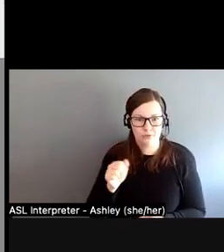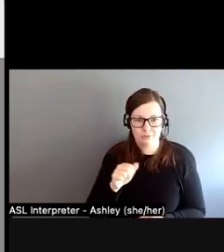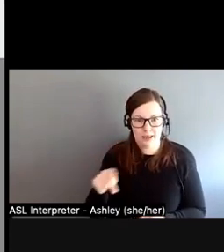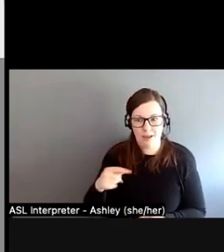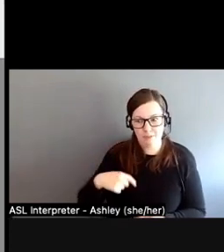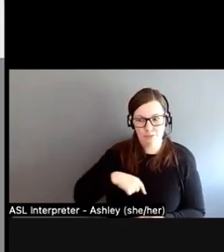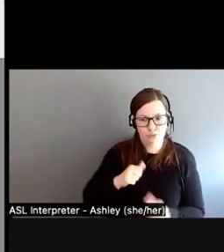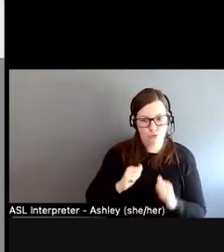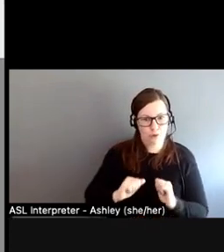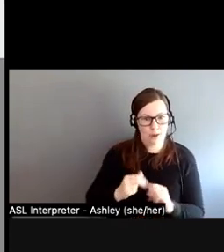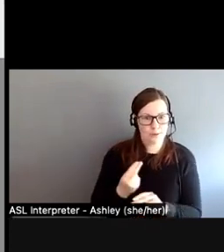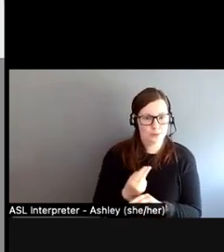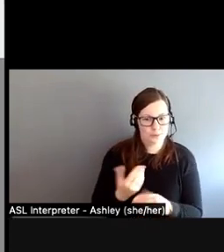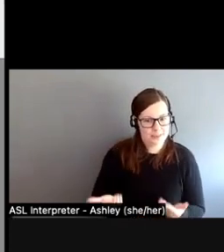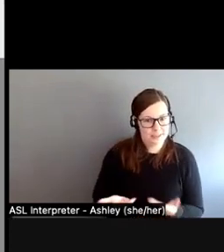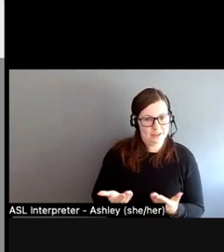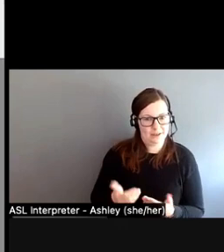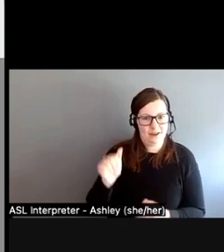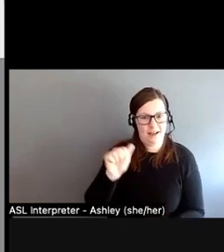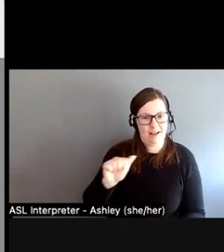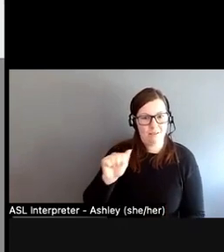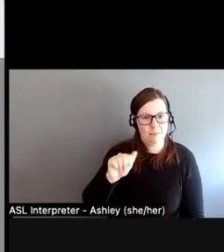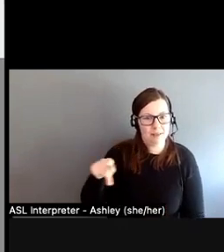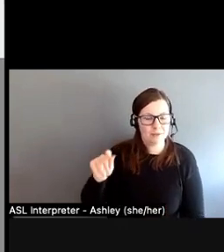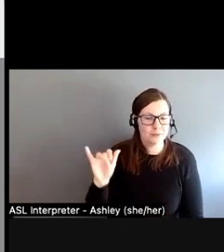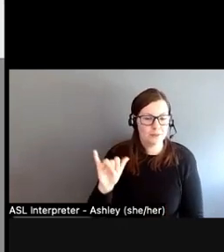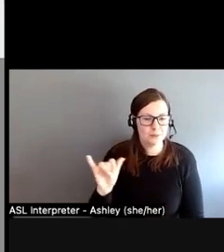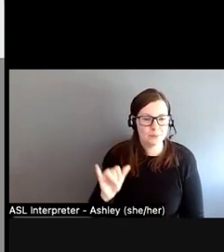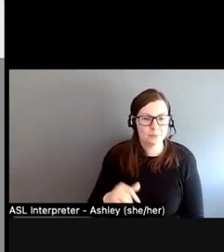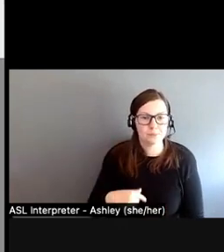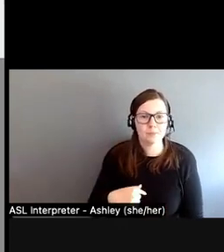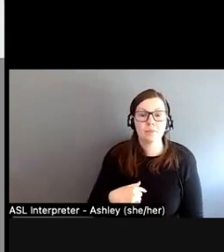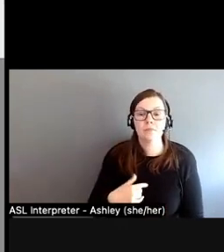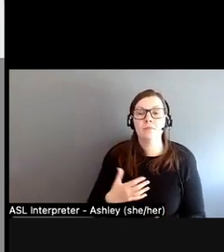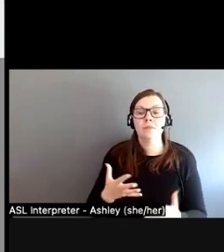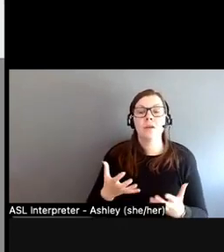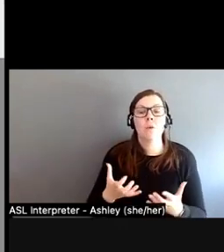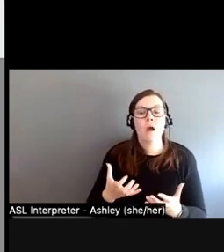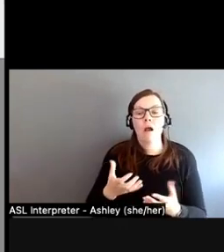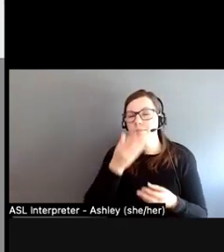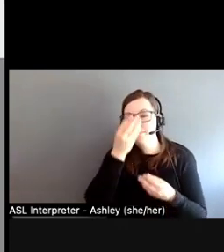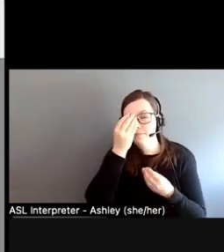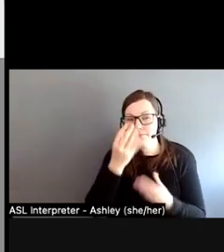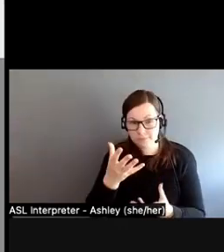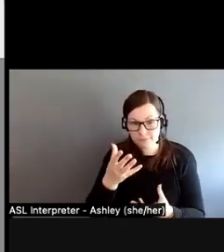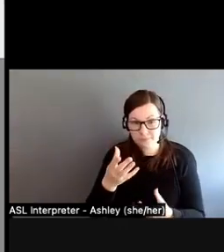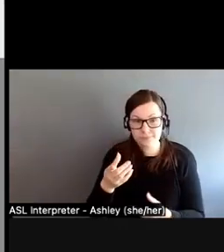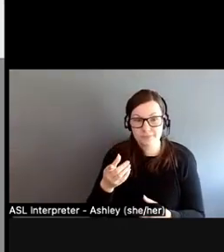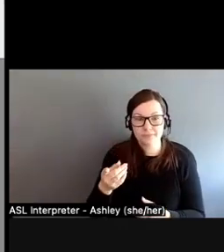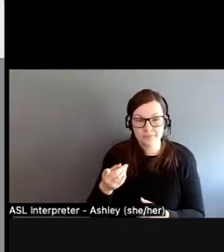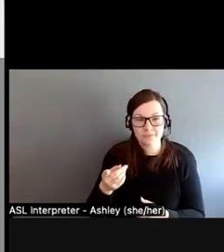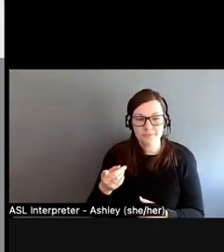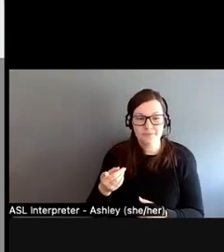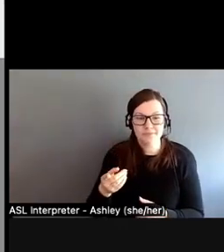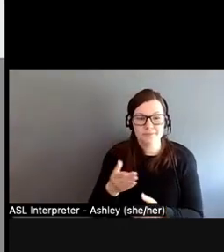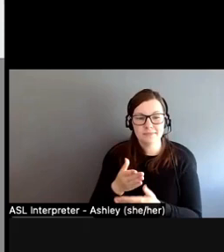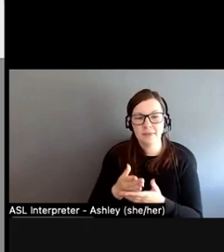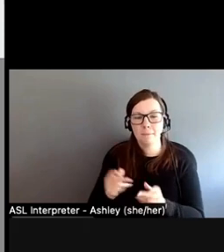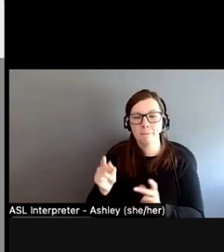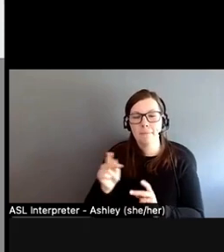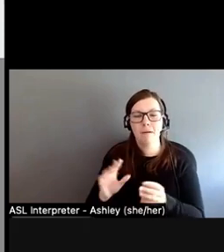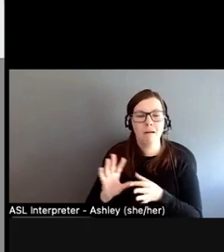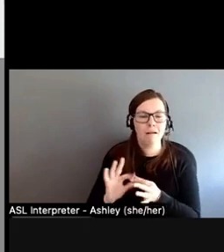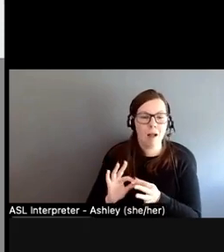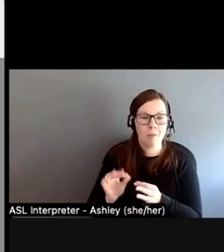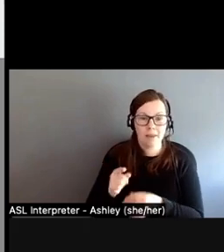So thanks so much. I just want to point out there's been a little bit in the chat. If you can't keep up with the chat and the